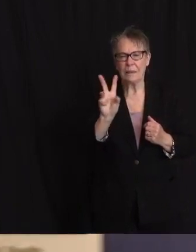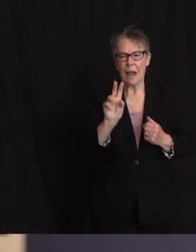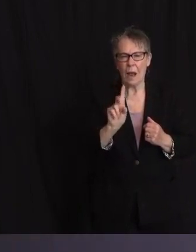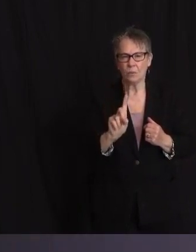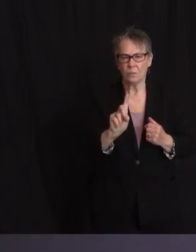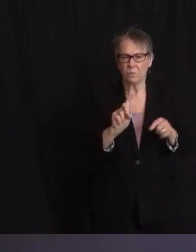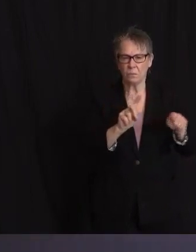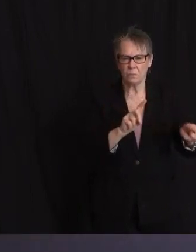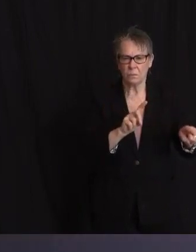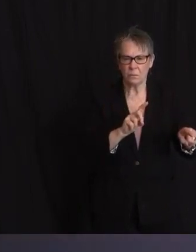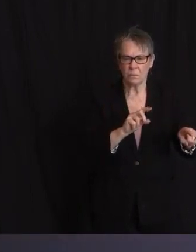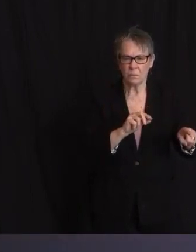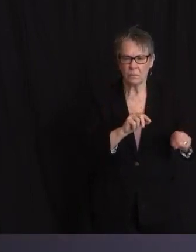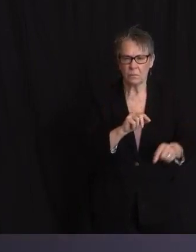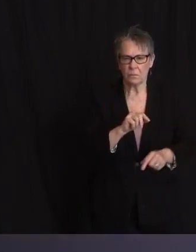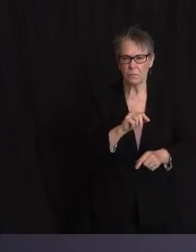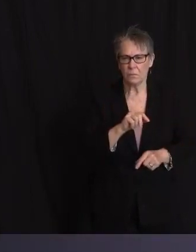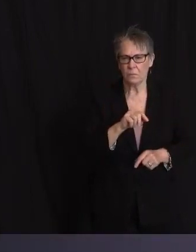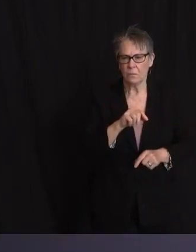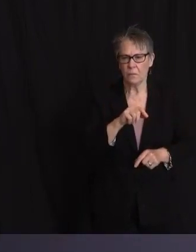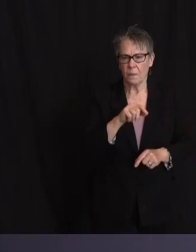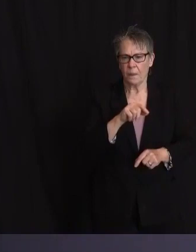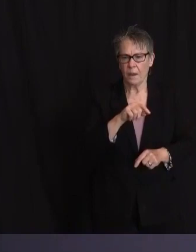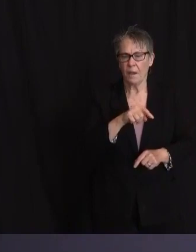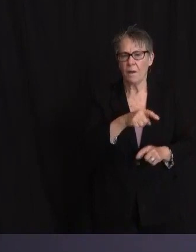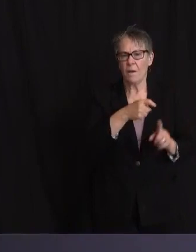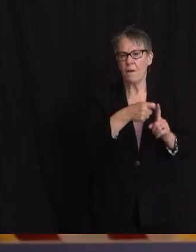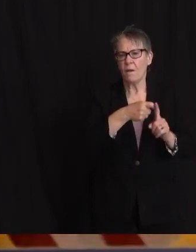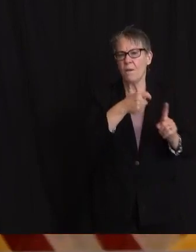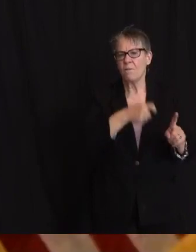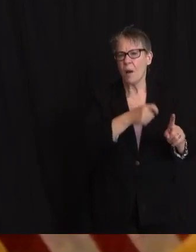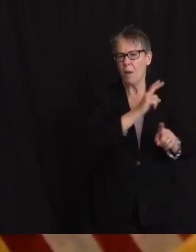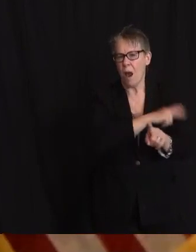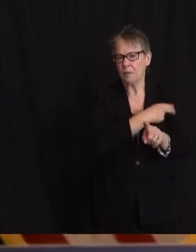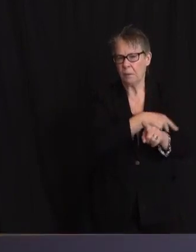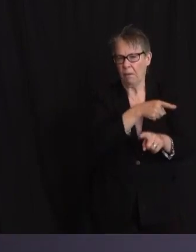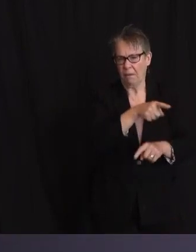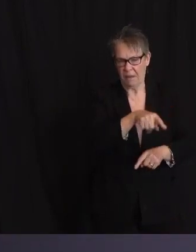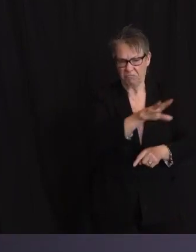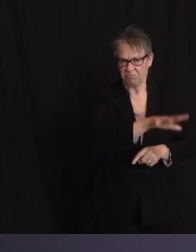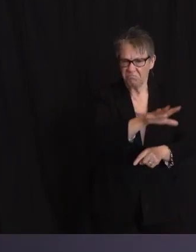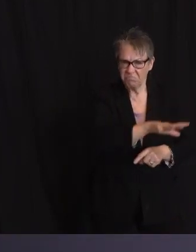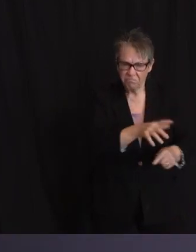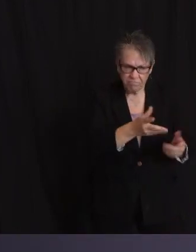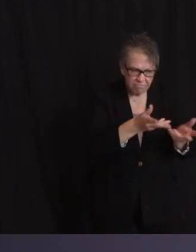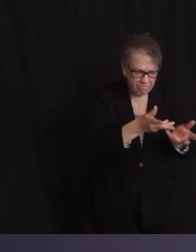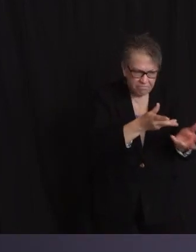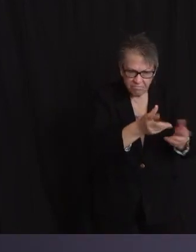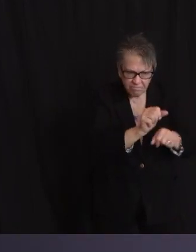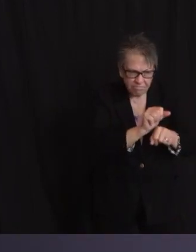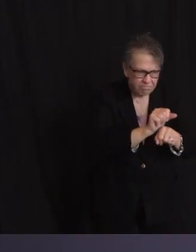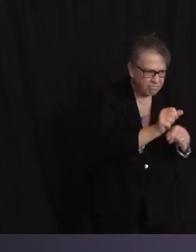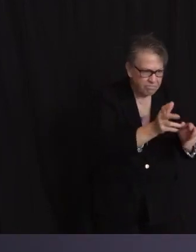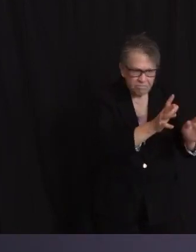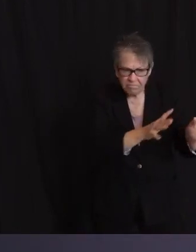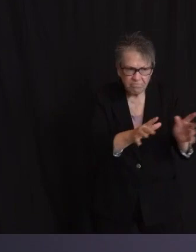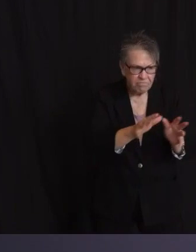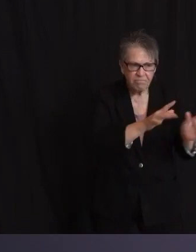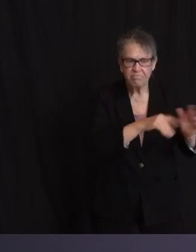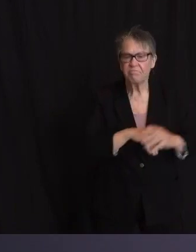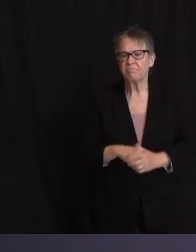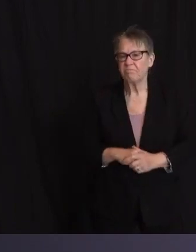Kevin O'Dowd reminds me that we've said this before, but you've got a regional strategy, north, central, south. And Sharif Elnahal is your point